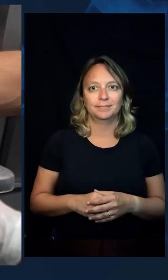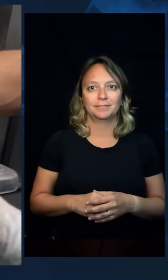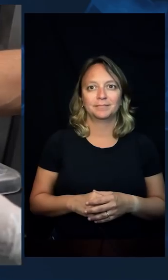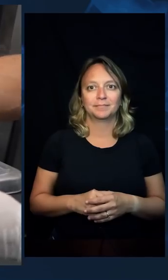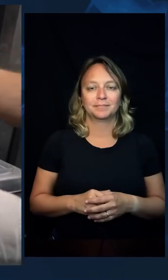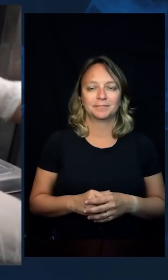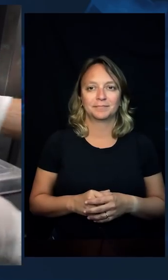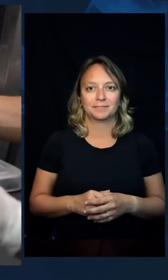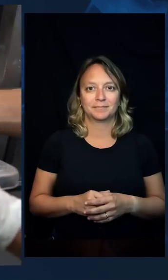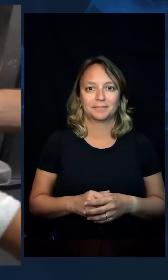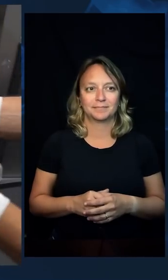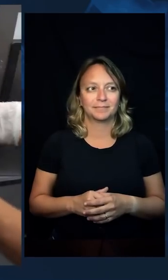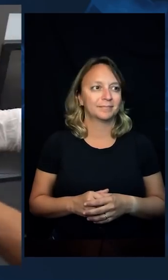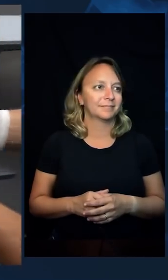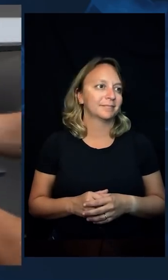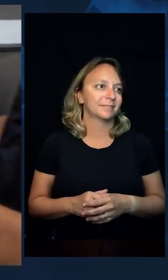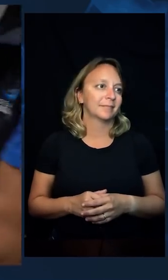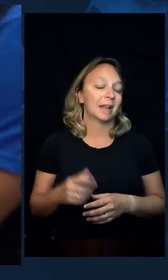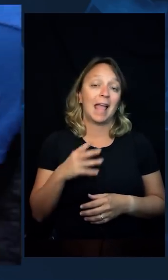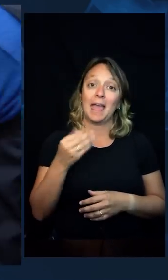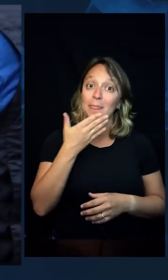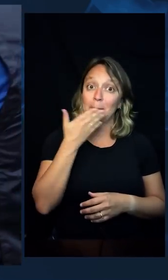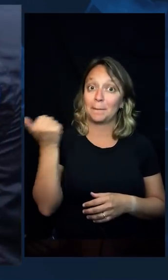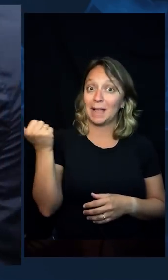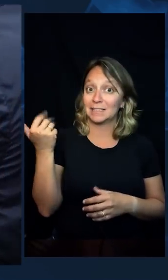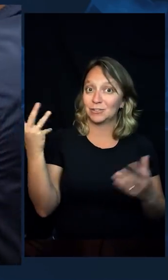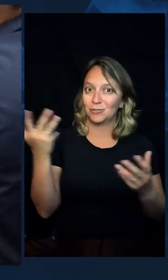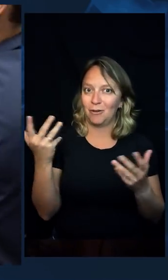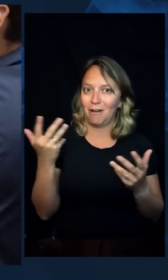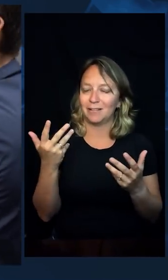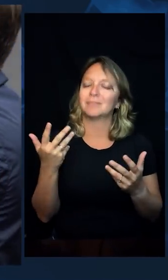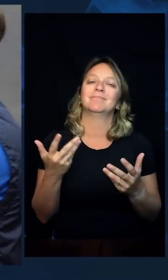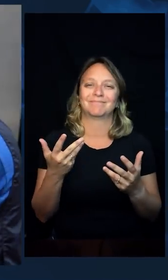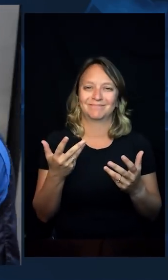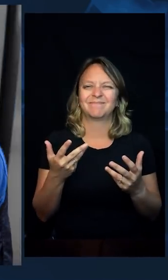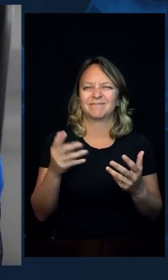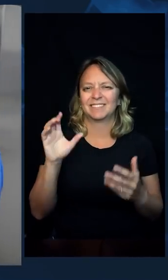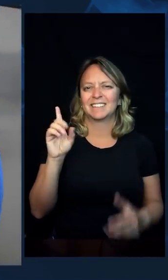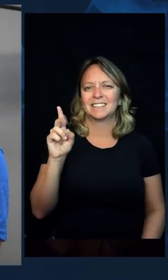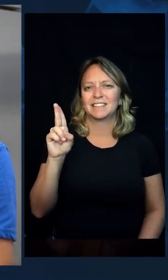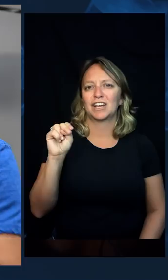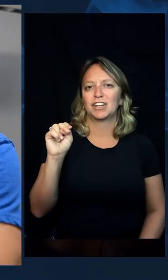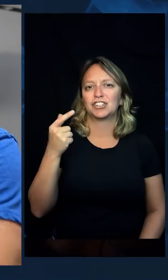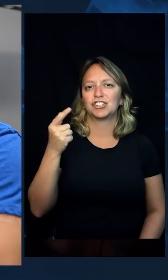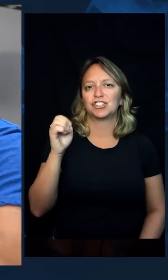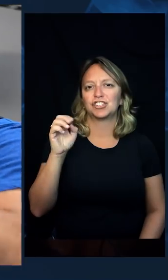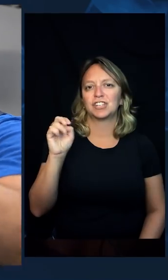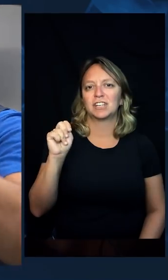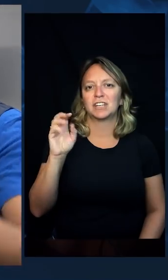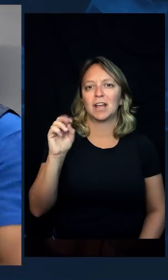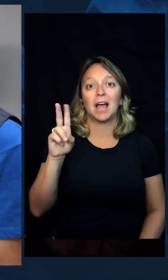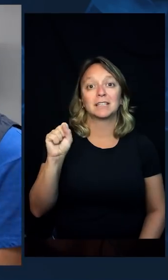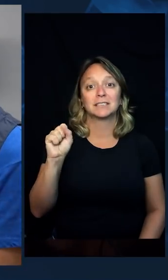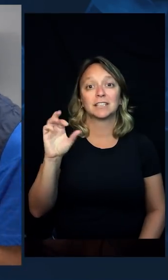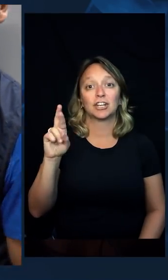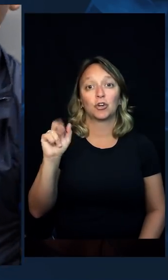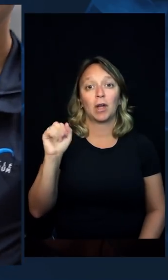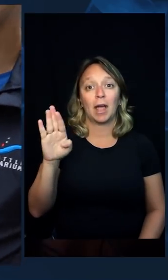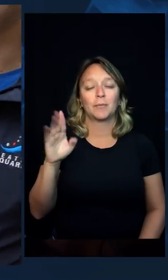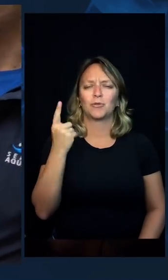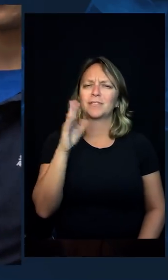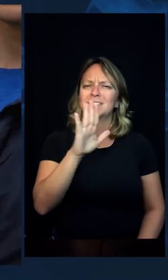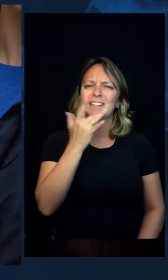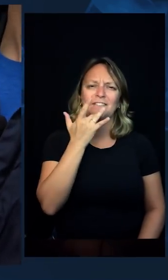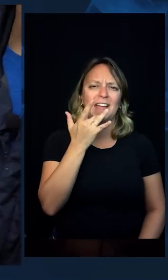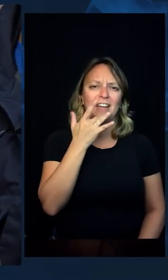There we go. And the best part is our Dungeness crab. So this is gonna be one of his favorite